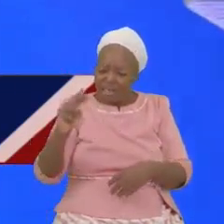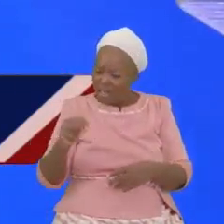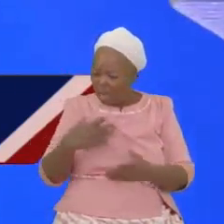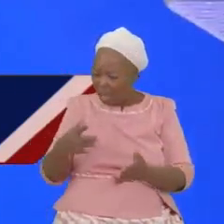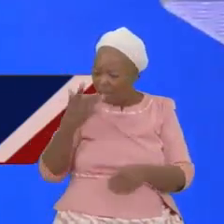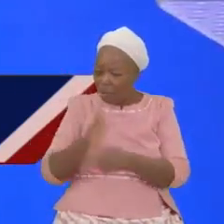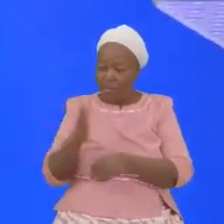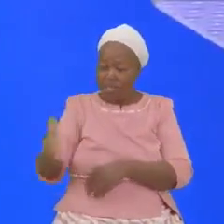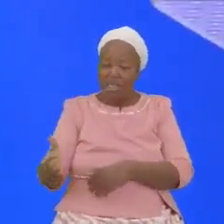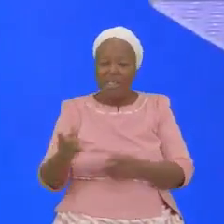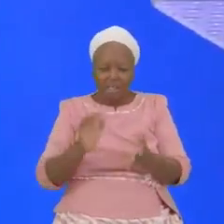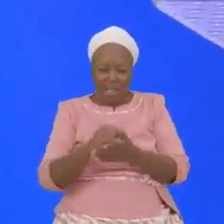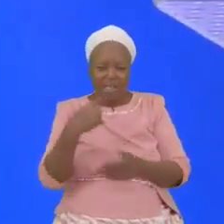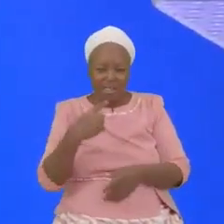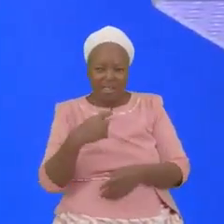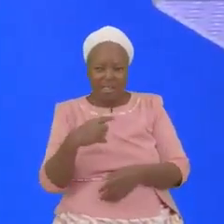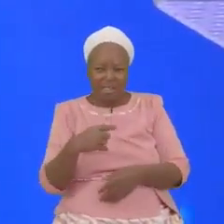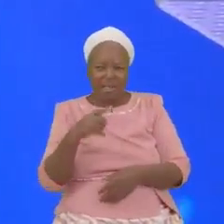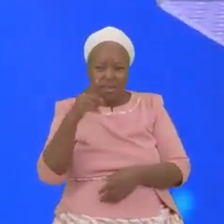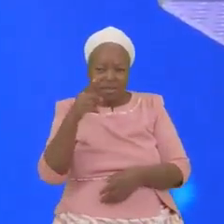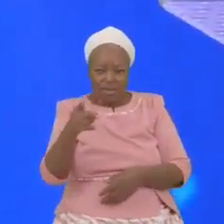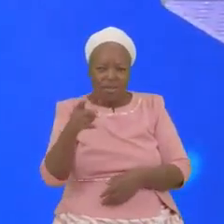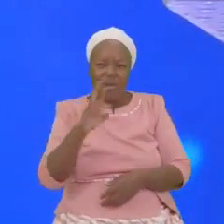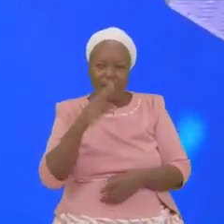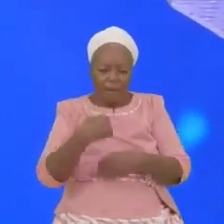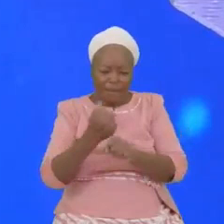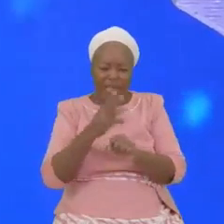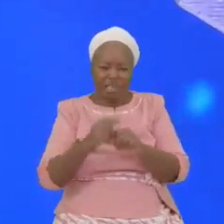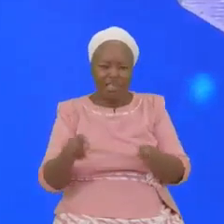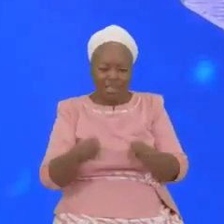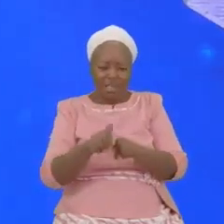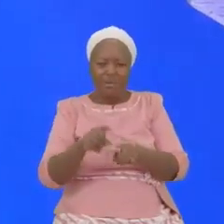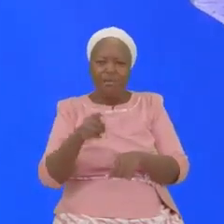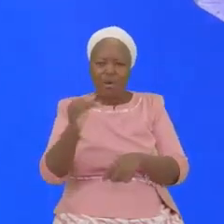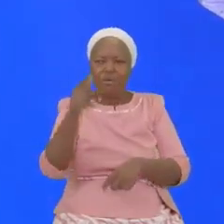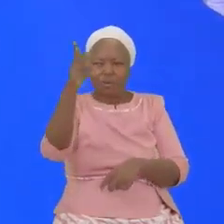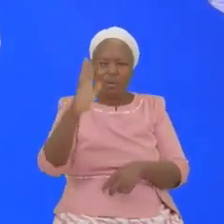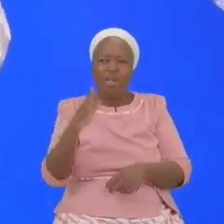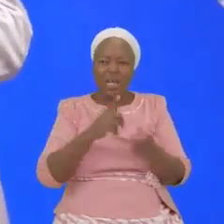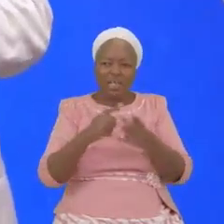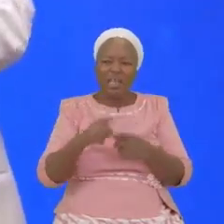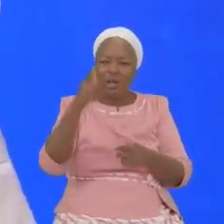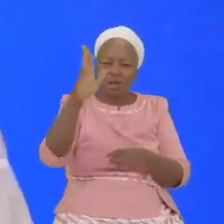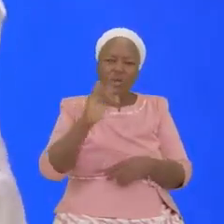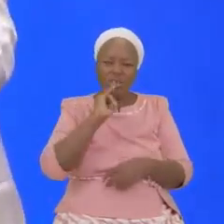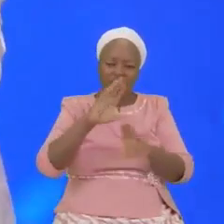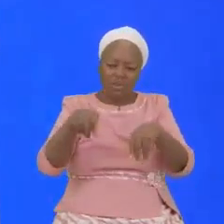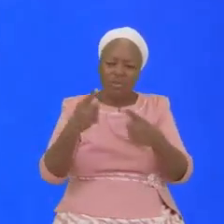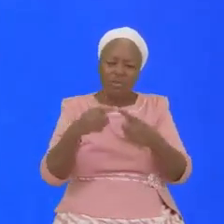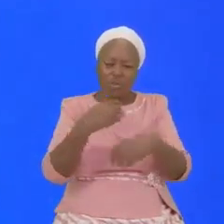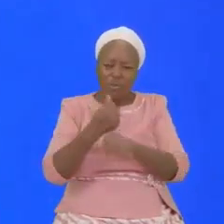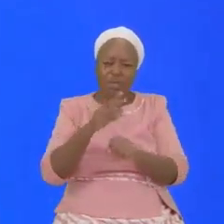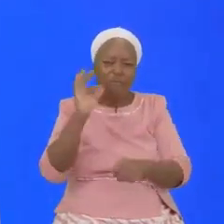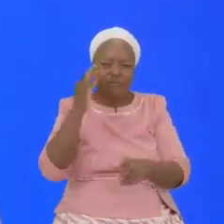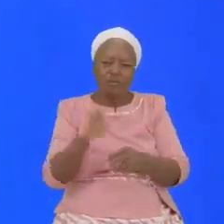promise there that says that you're made in the likeness of God, and God is going to make you